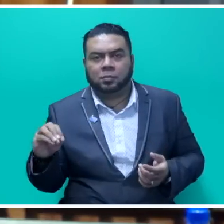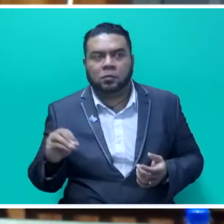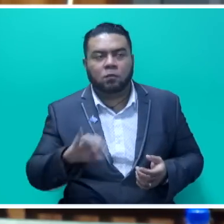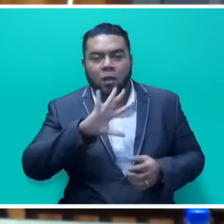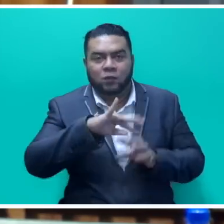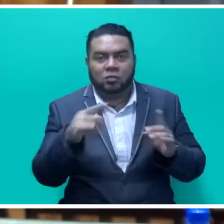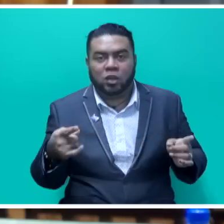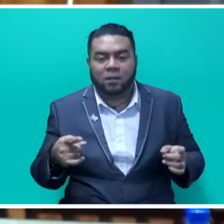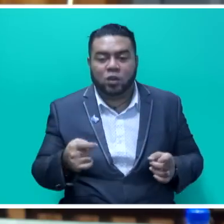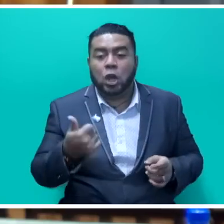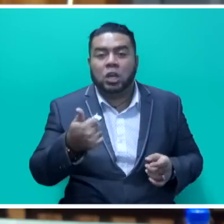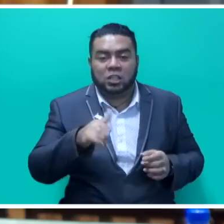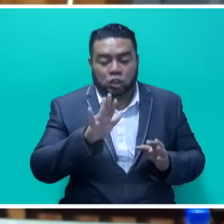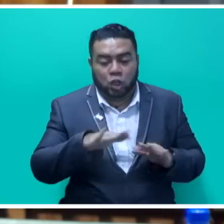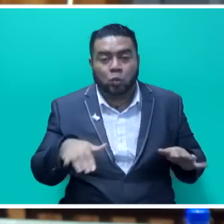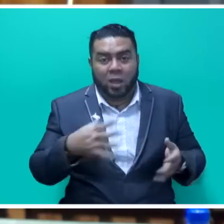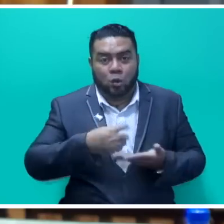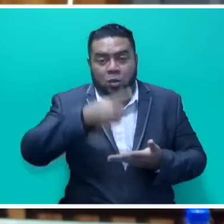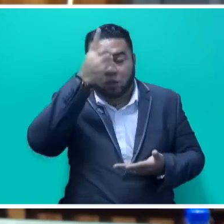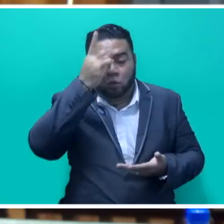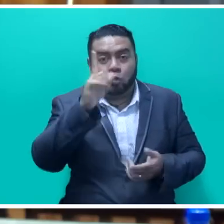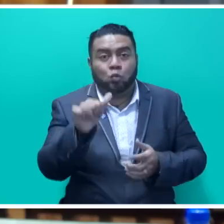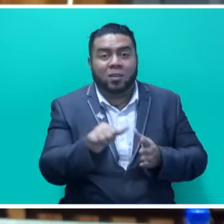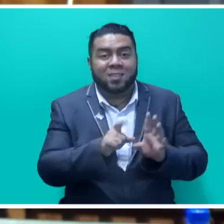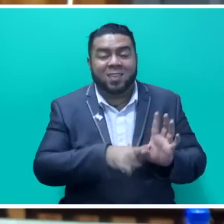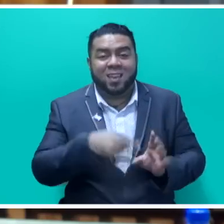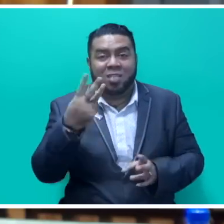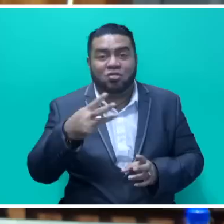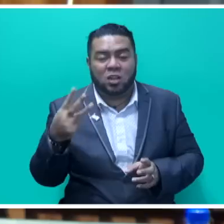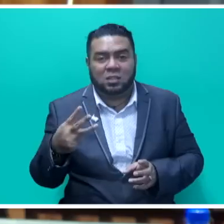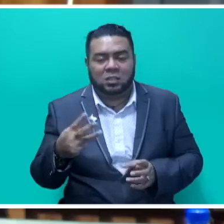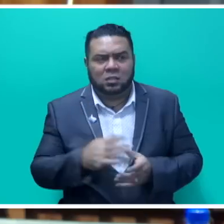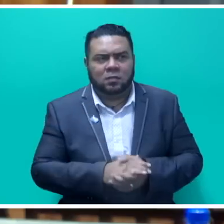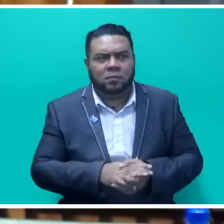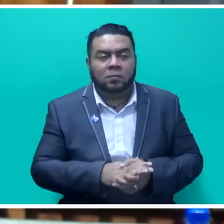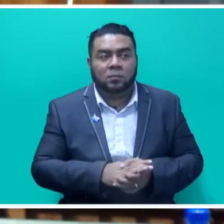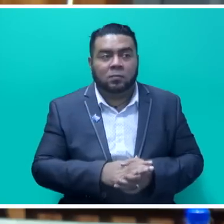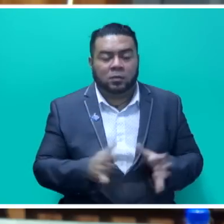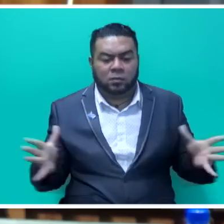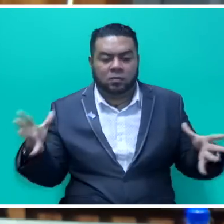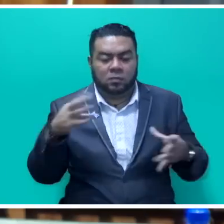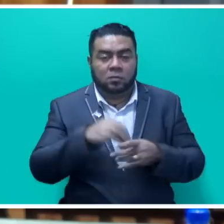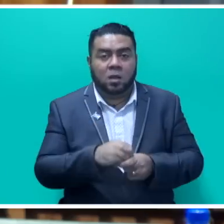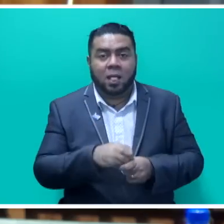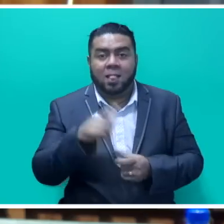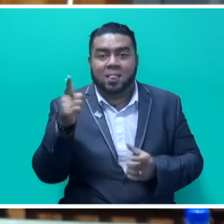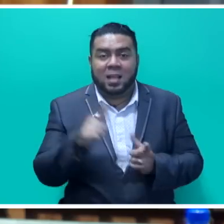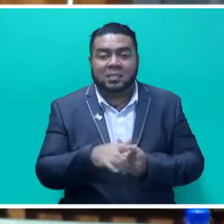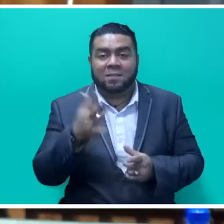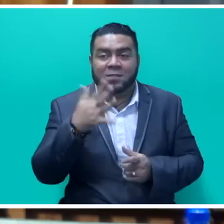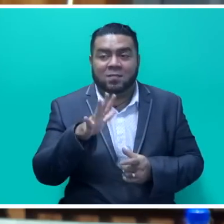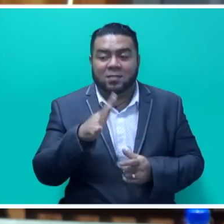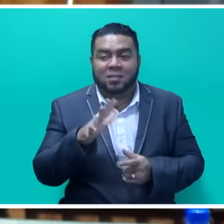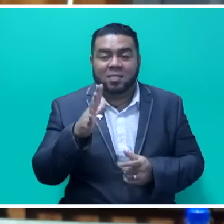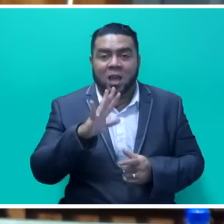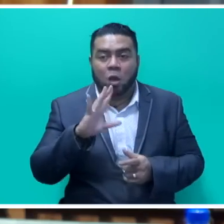child from early childhood education to year 13, from a family earning a combined income of less than $50,000, Mr.